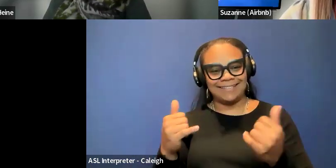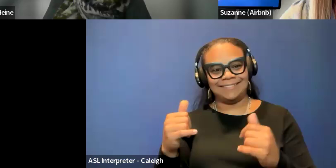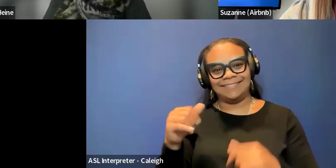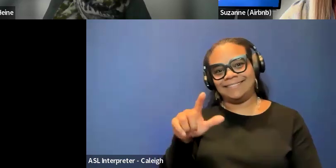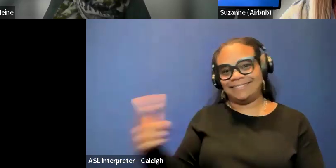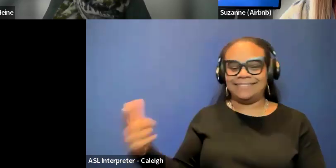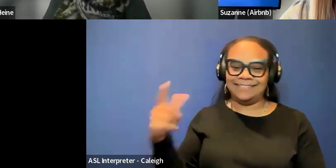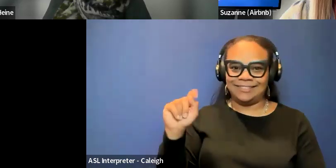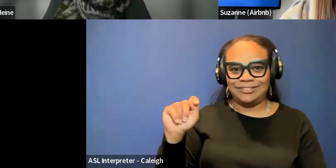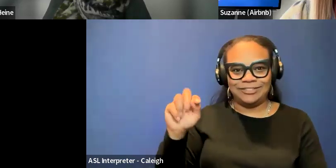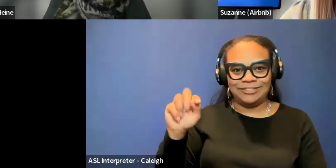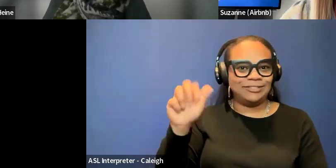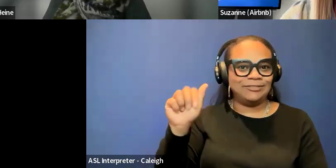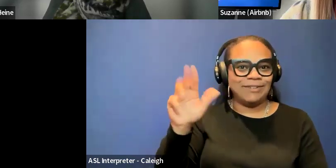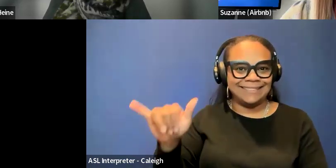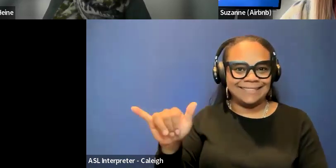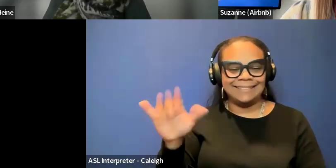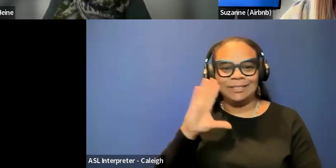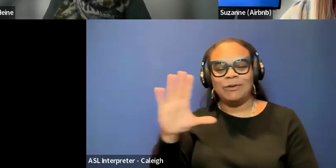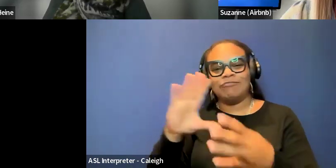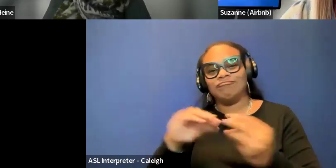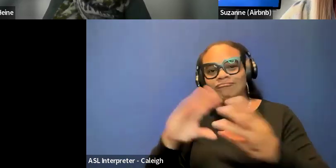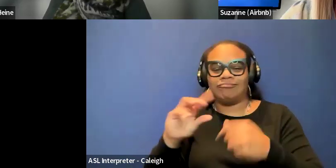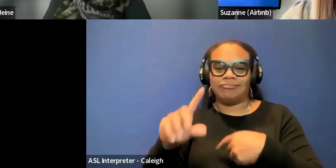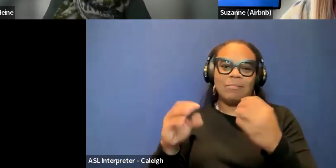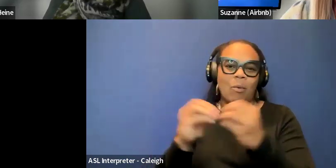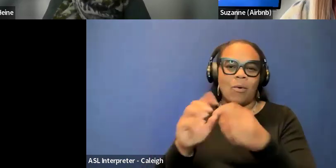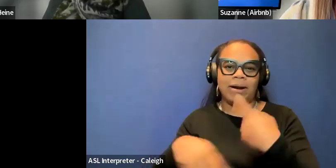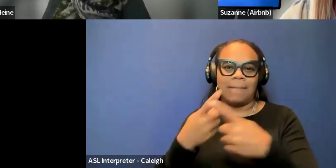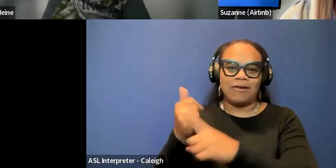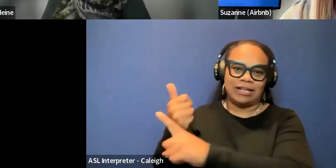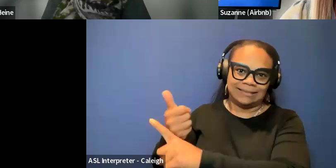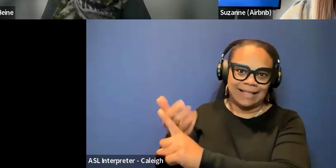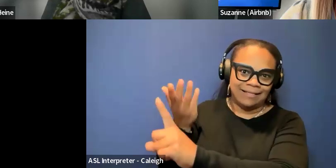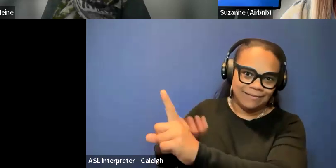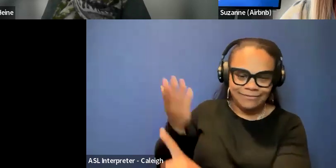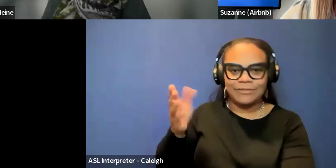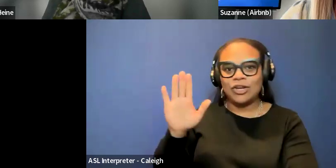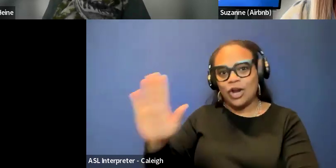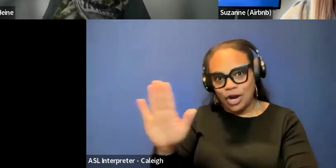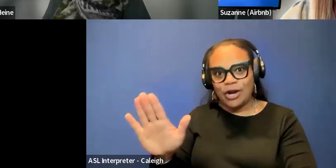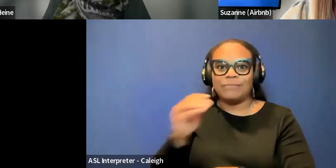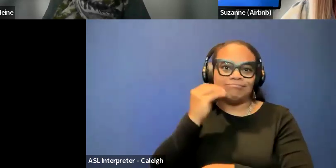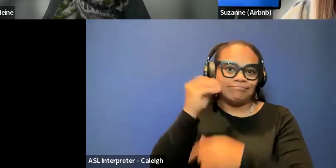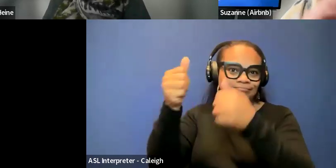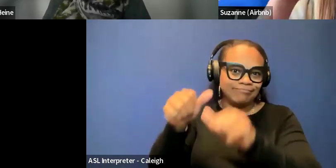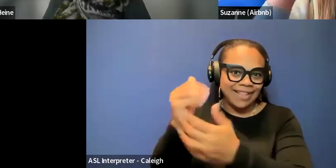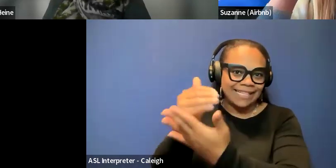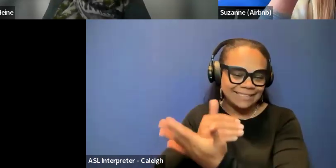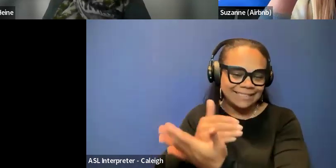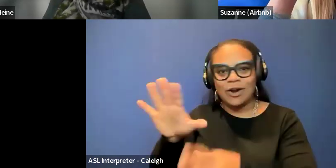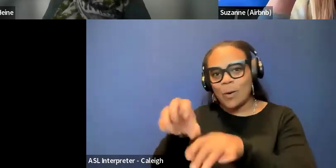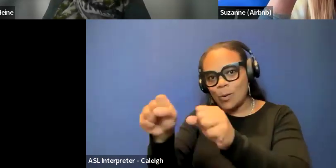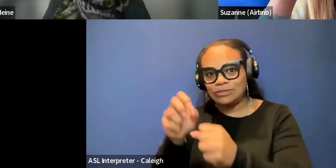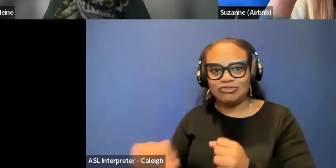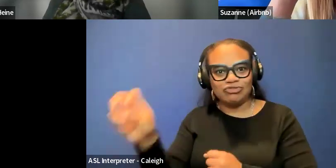to Tracy. Tracy is going to share a little bit more about herself, her listing, her hosting journey,